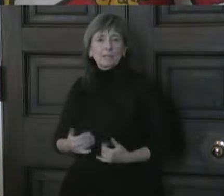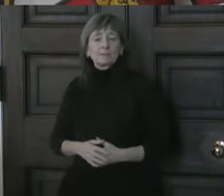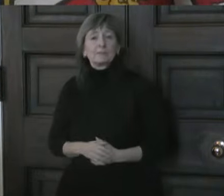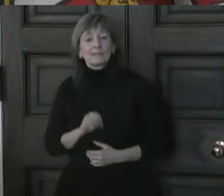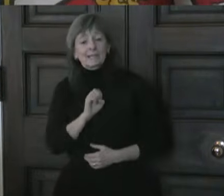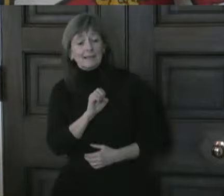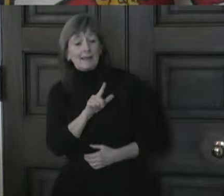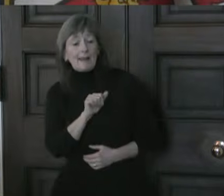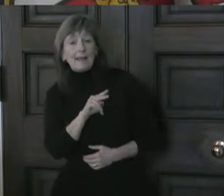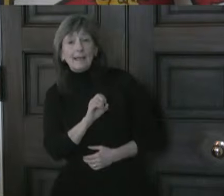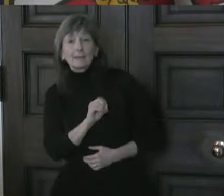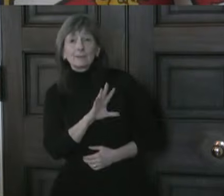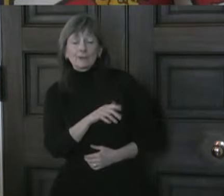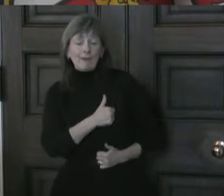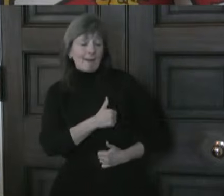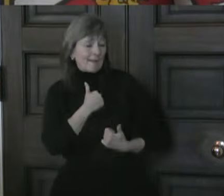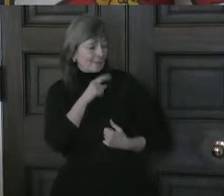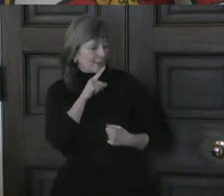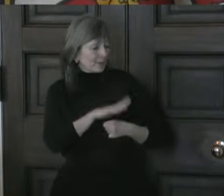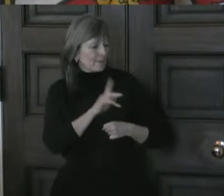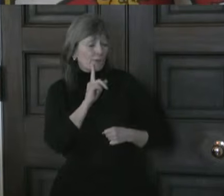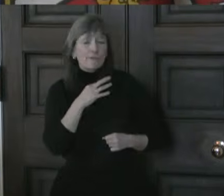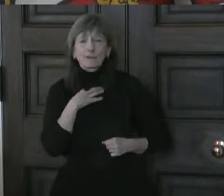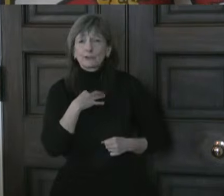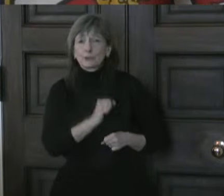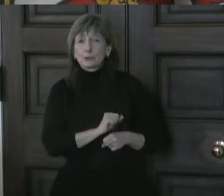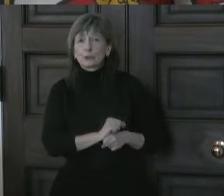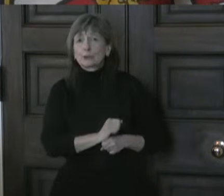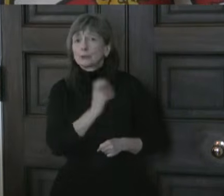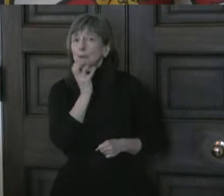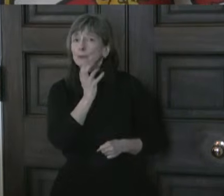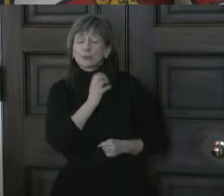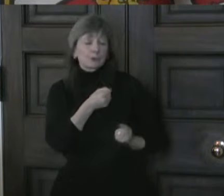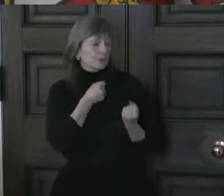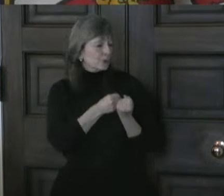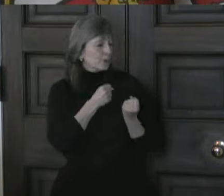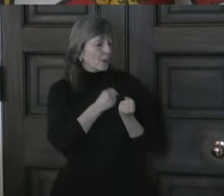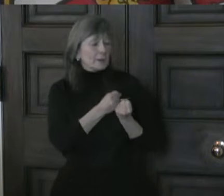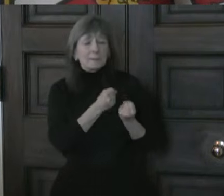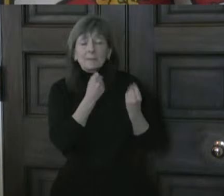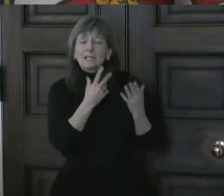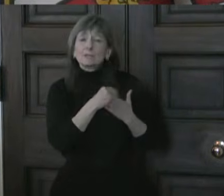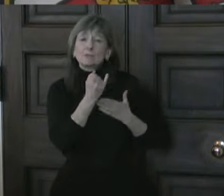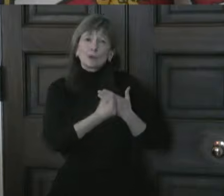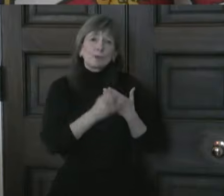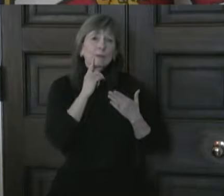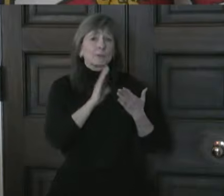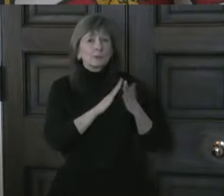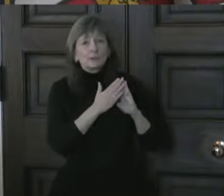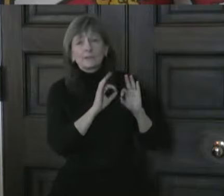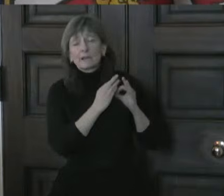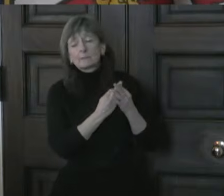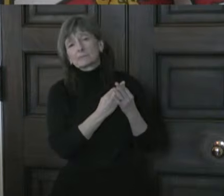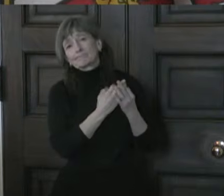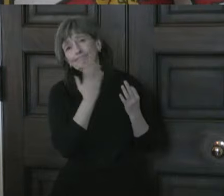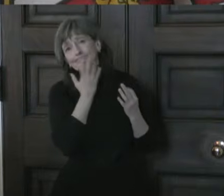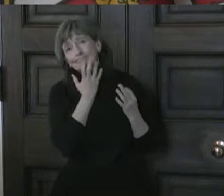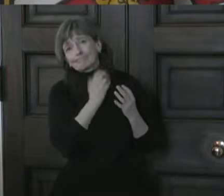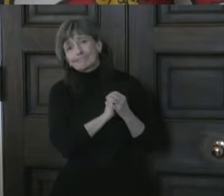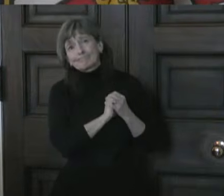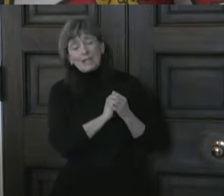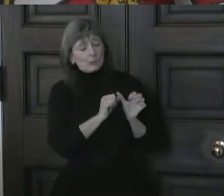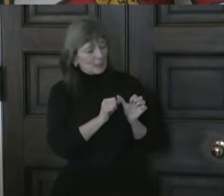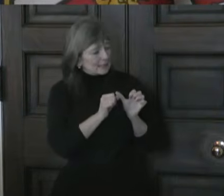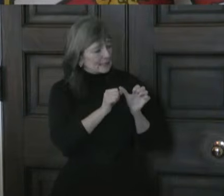Elaine, your lifelong commitment to volunteerism has supported countless community programs and families. Through your